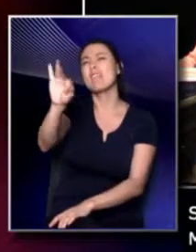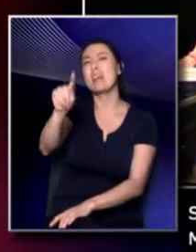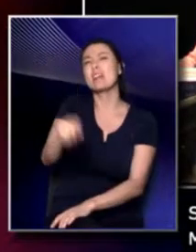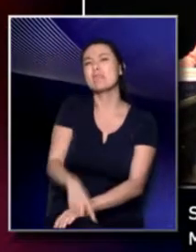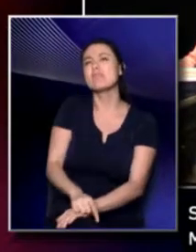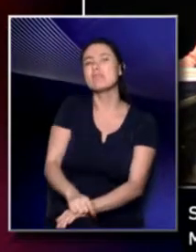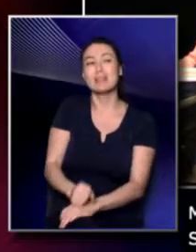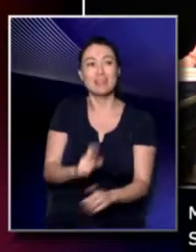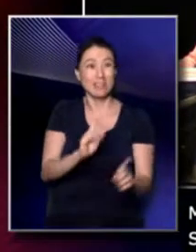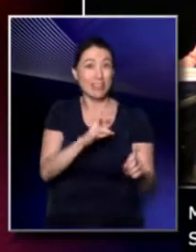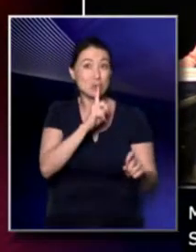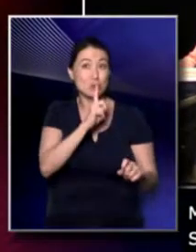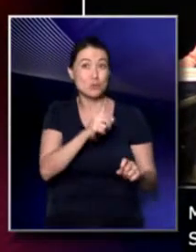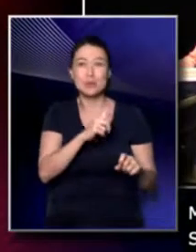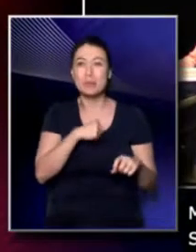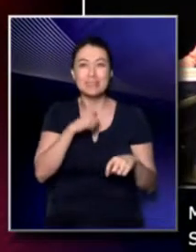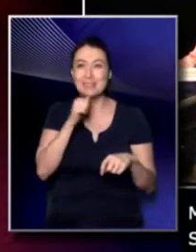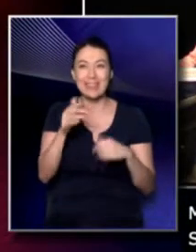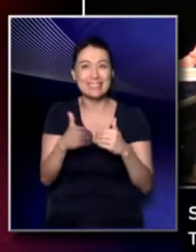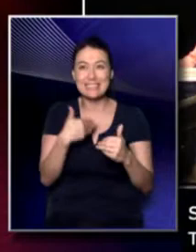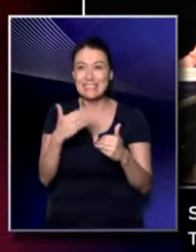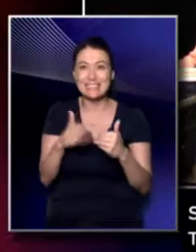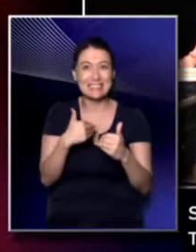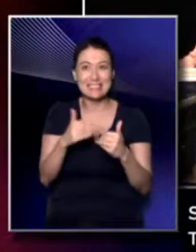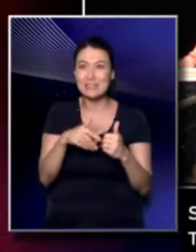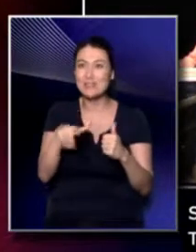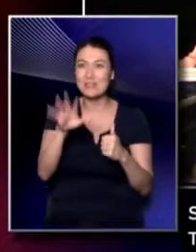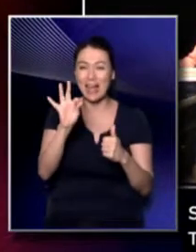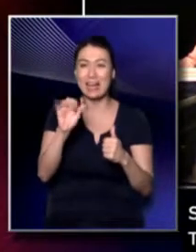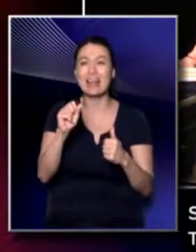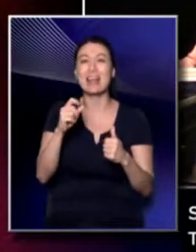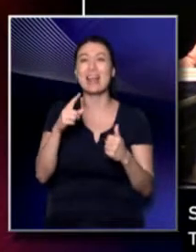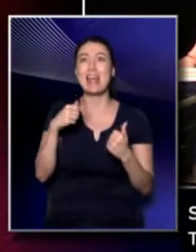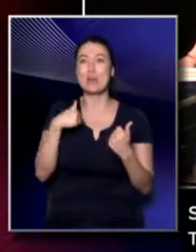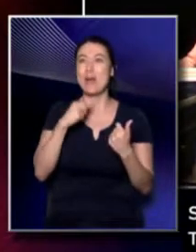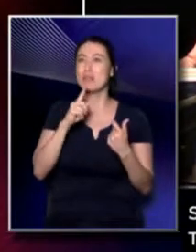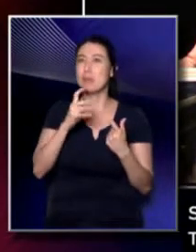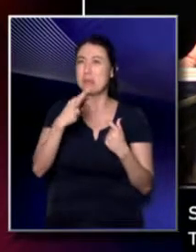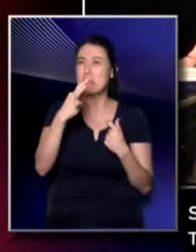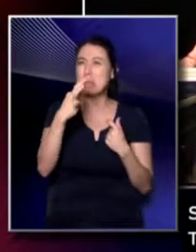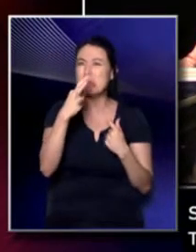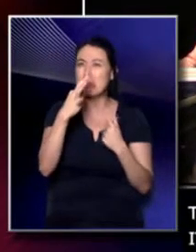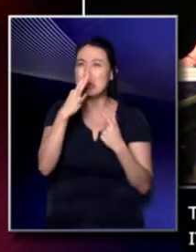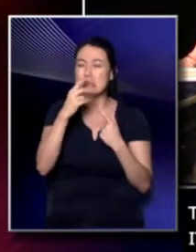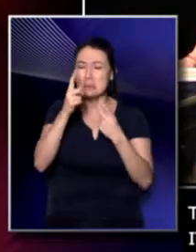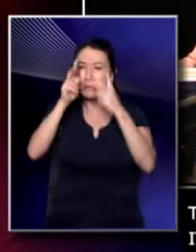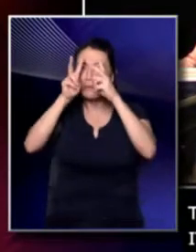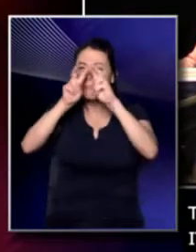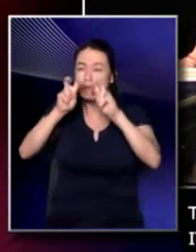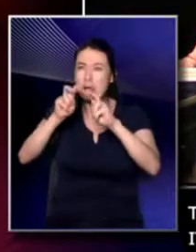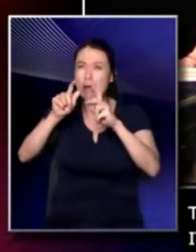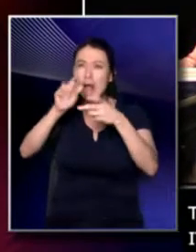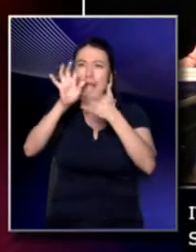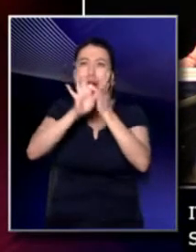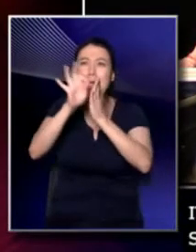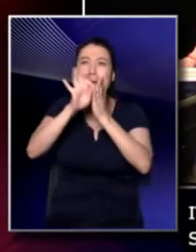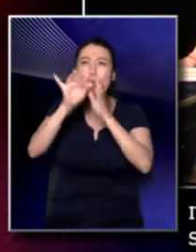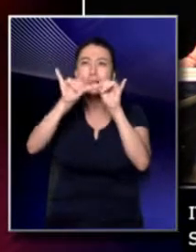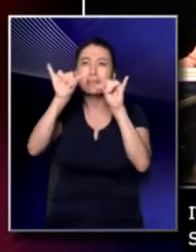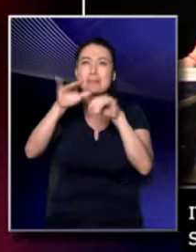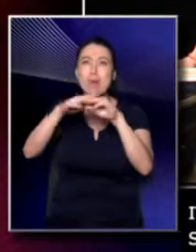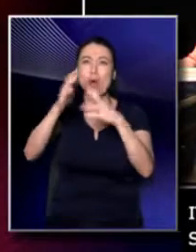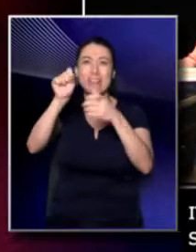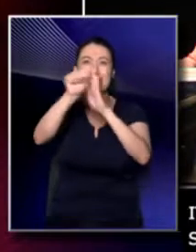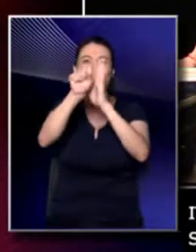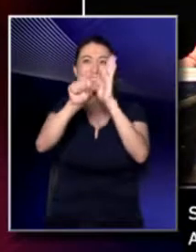true, but you can't find it easily. And you have to be a super sleuth to be able to go into these accounting systems on a statewide. So our goal